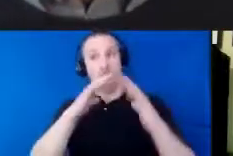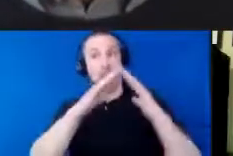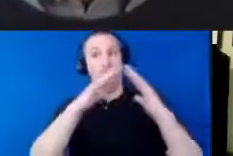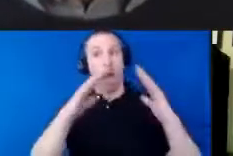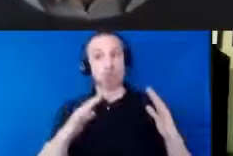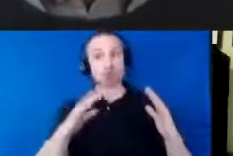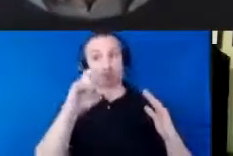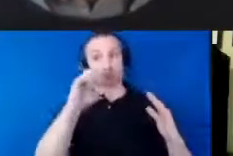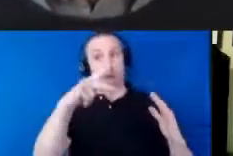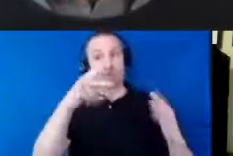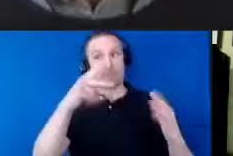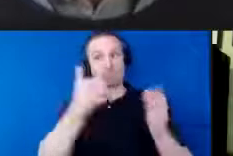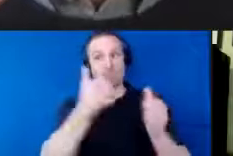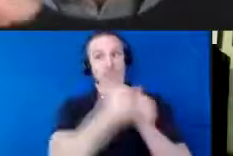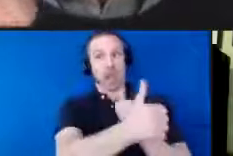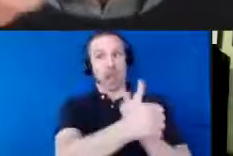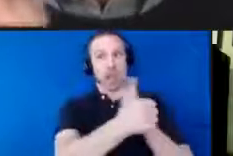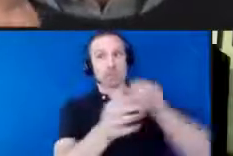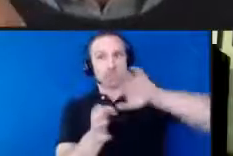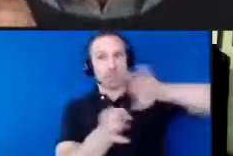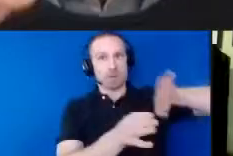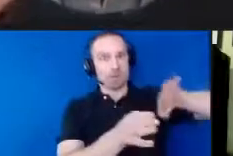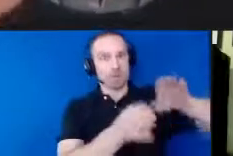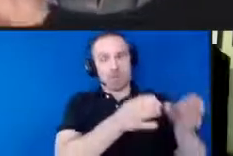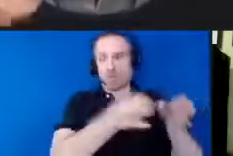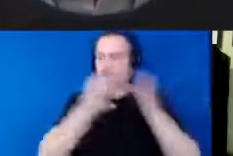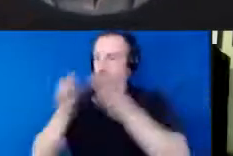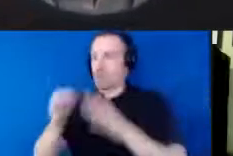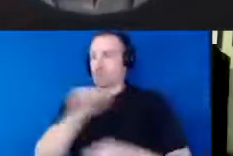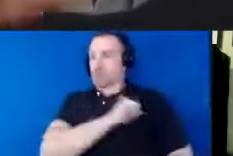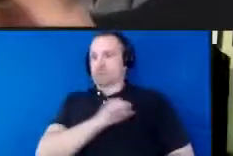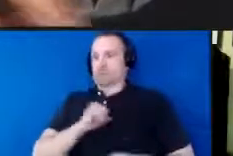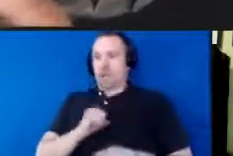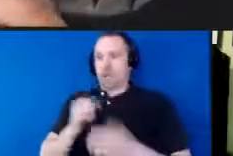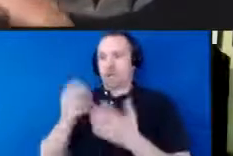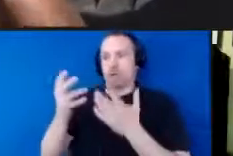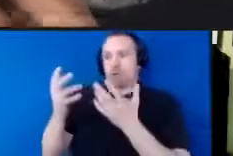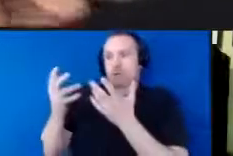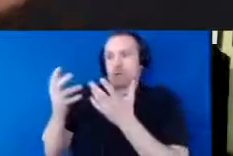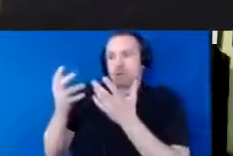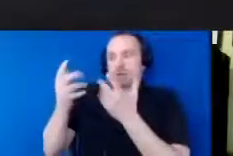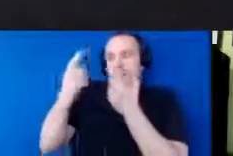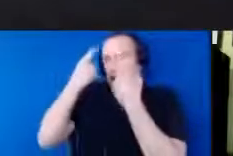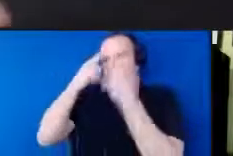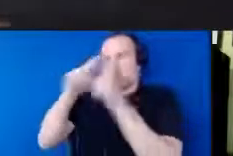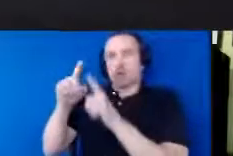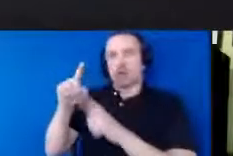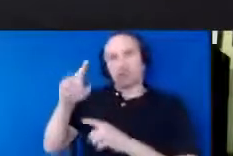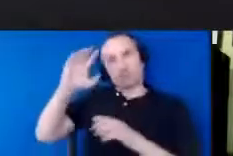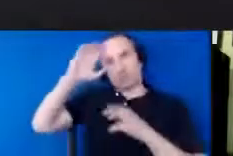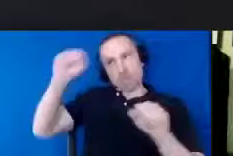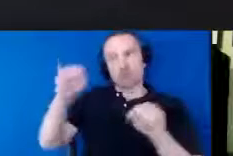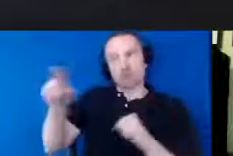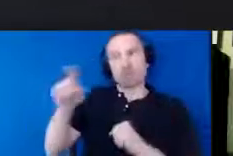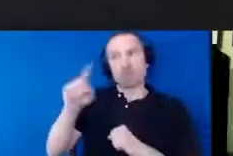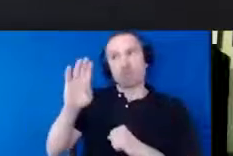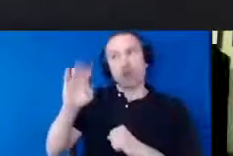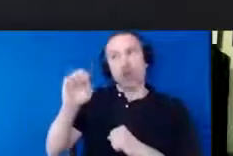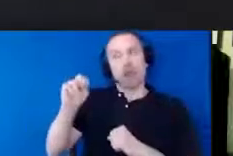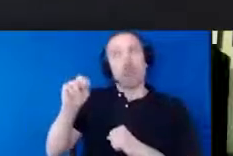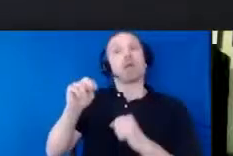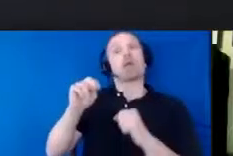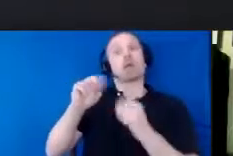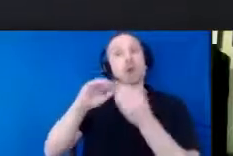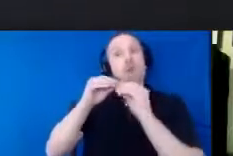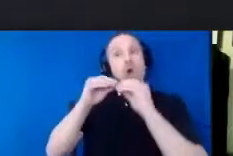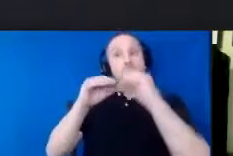bill. The Senate just did a deal with President Biden, and they limited the number. So in the House bill,